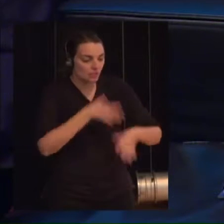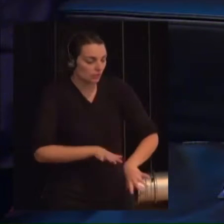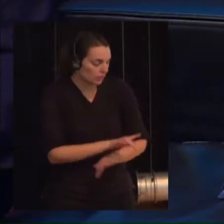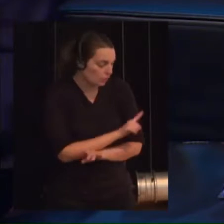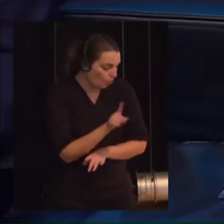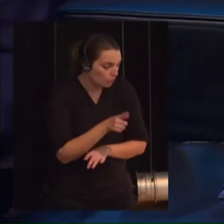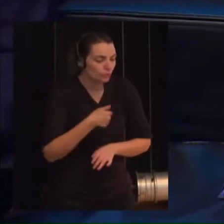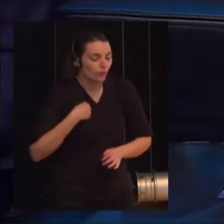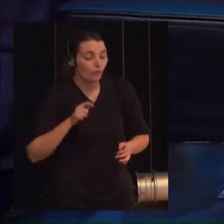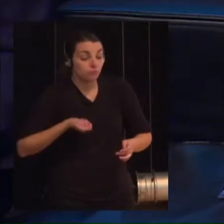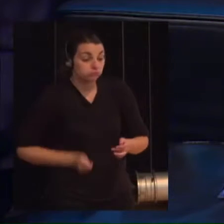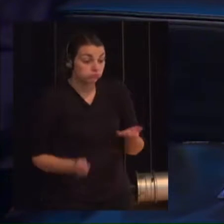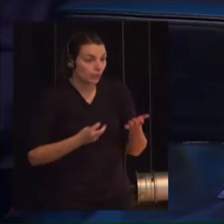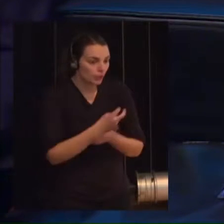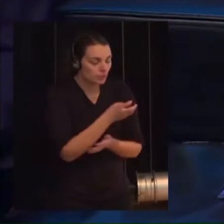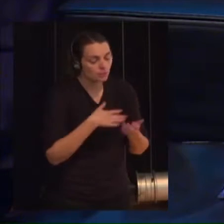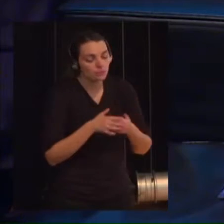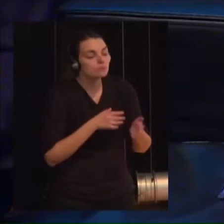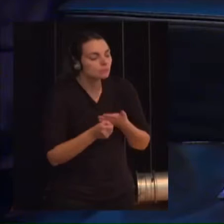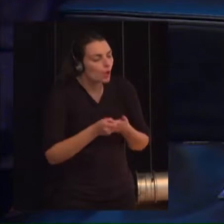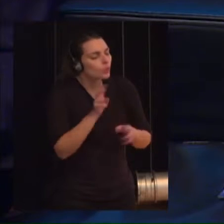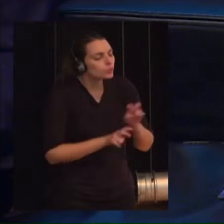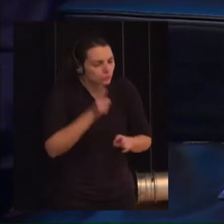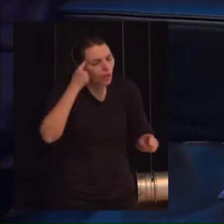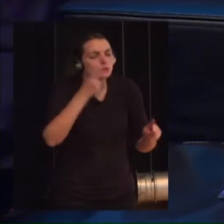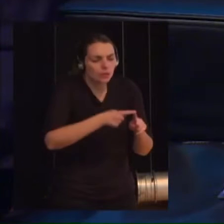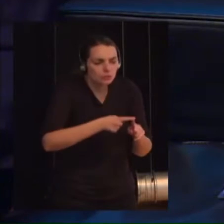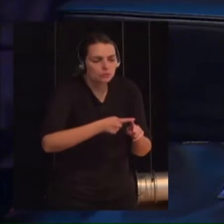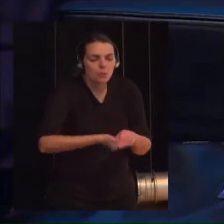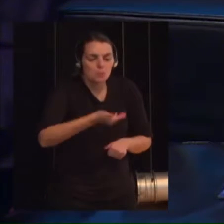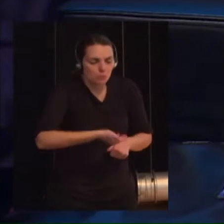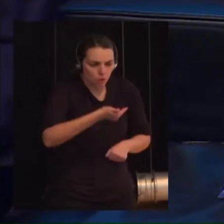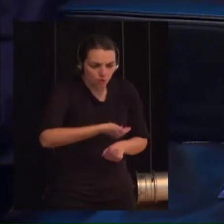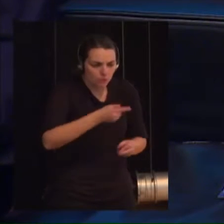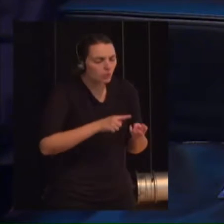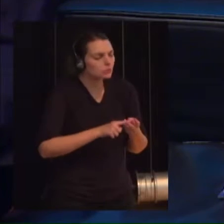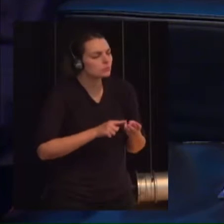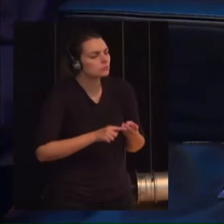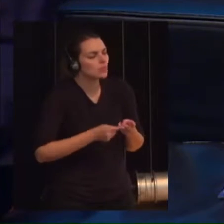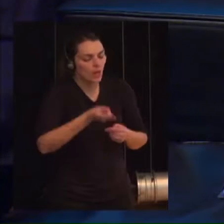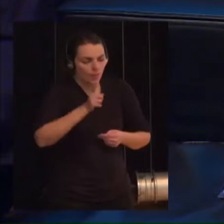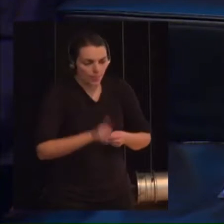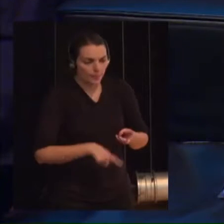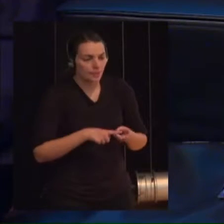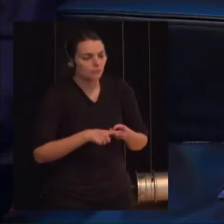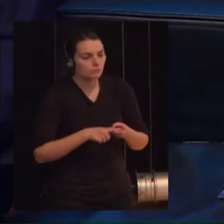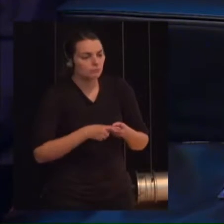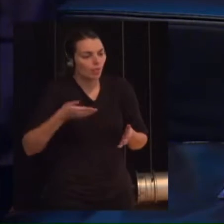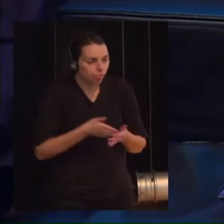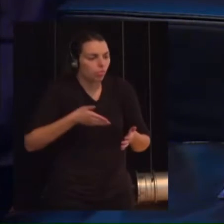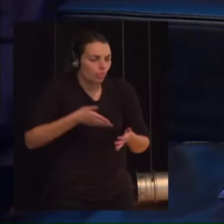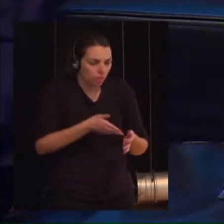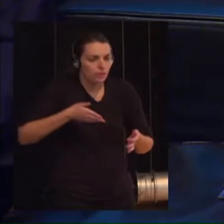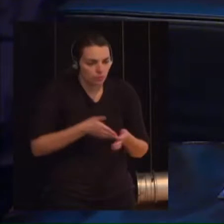for are what are the really big challenges out there? What were the stumbles that we made along the way trying to resolve this